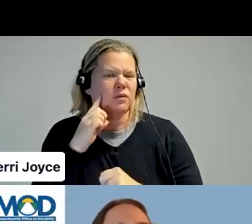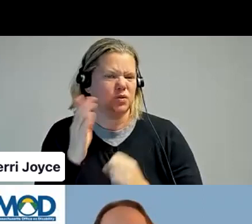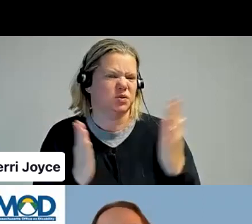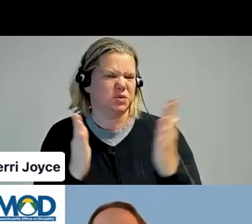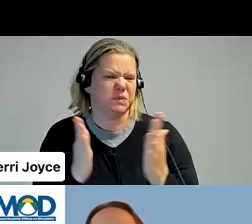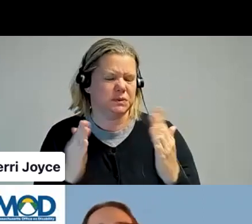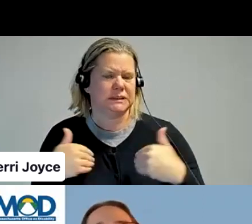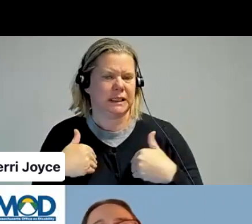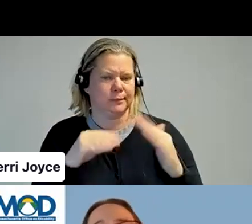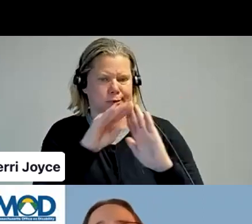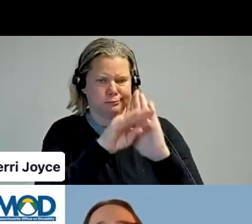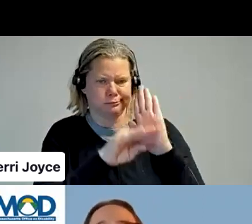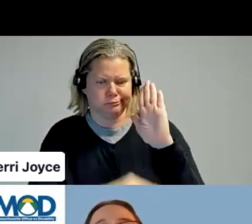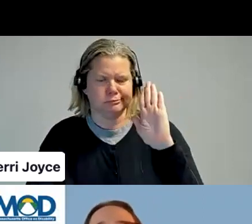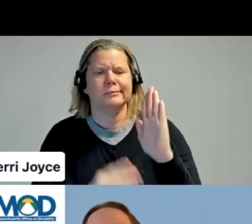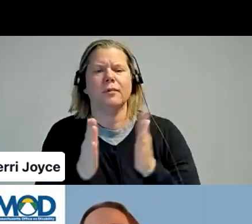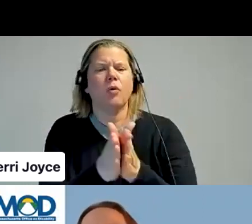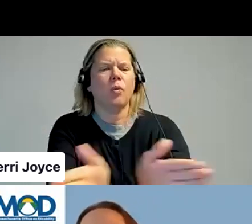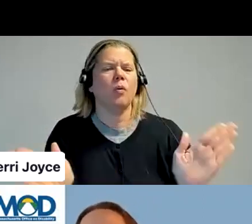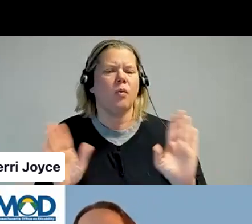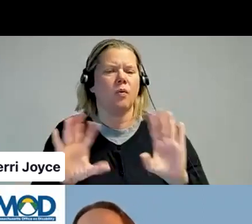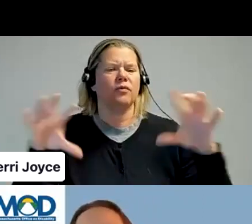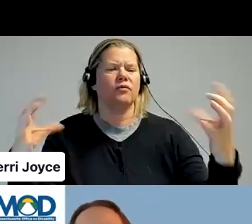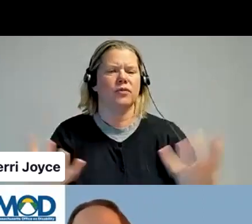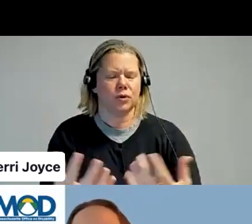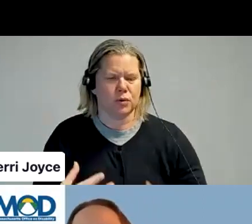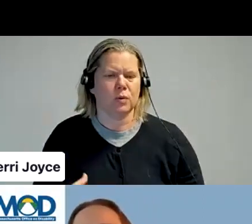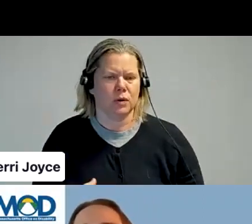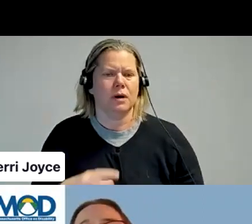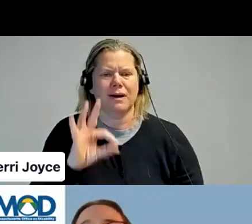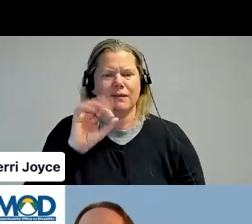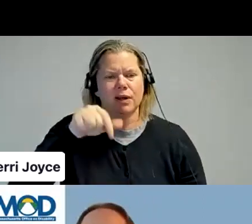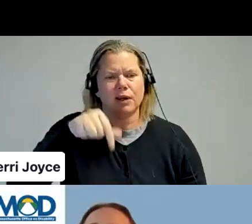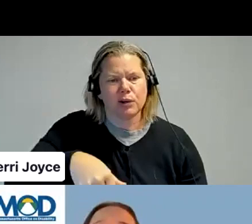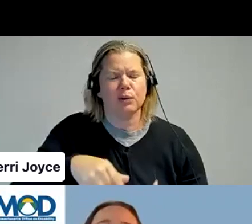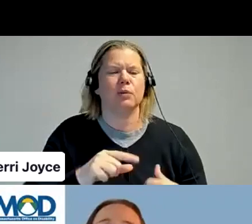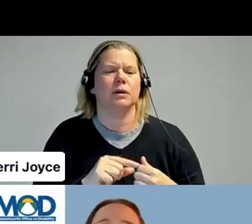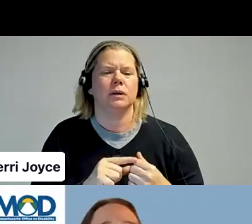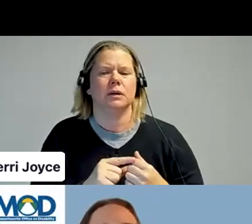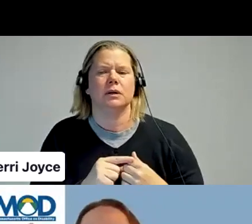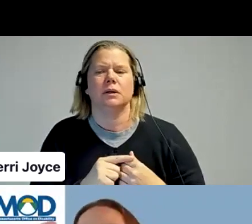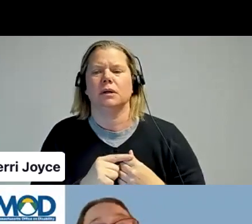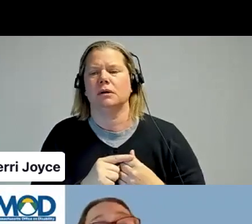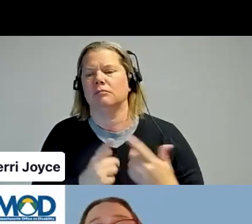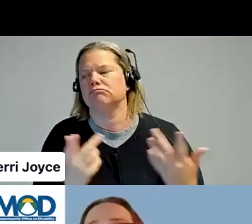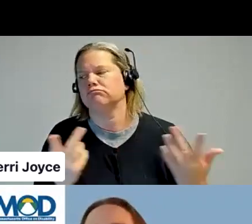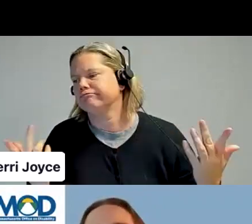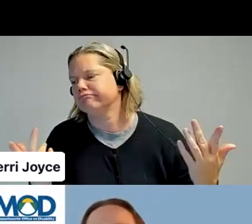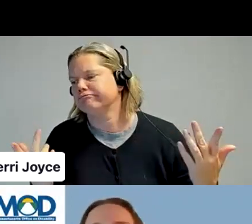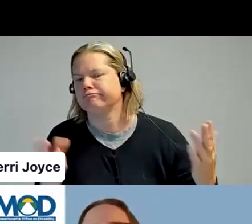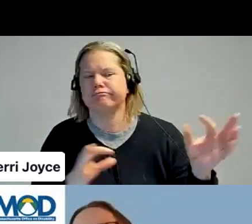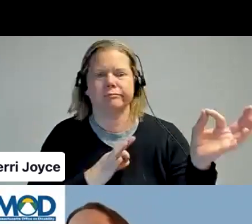animals. They have an overview and a frequently asked question. The overview goes through all of